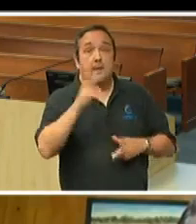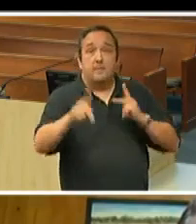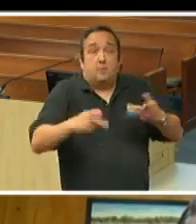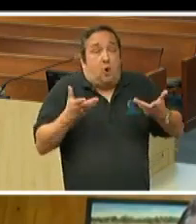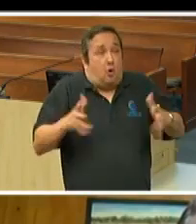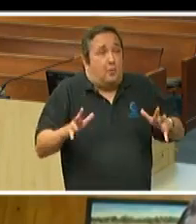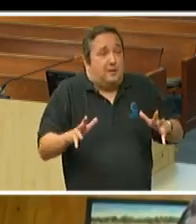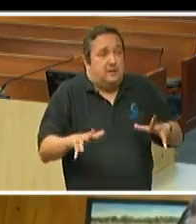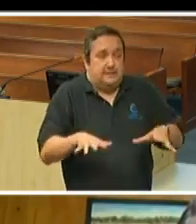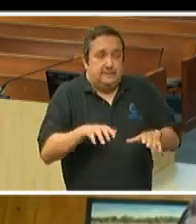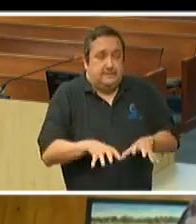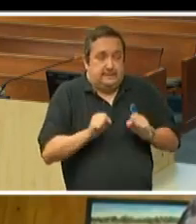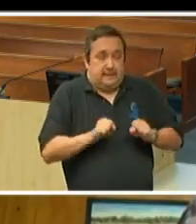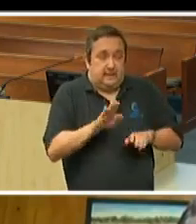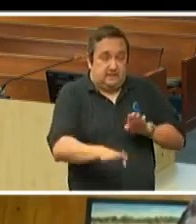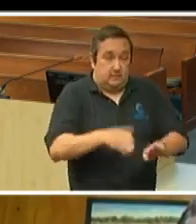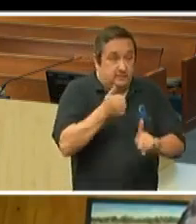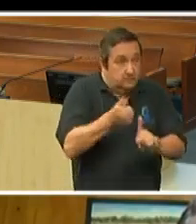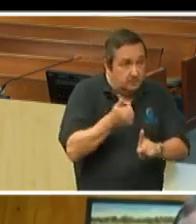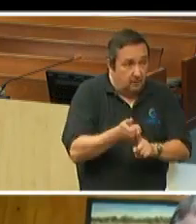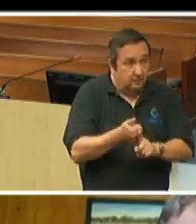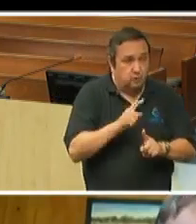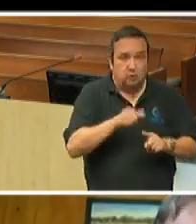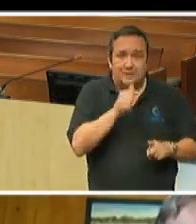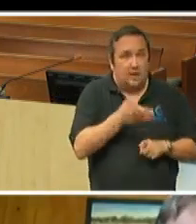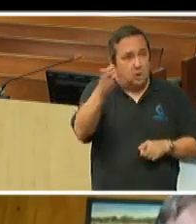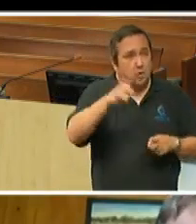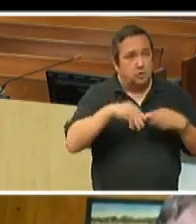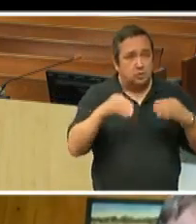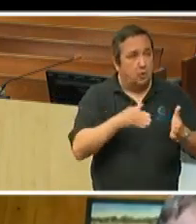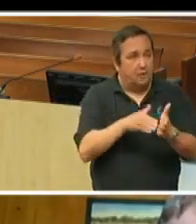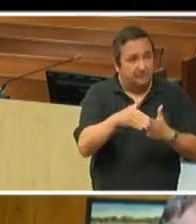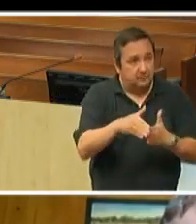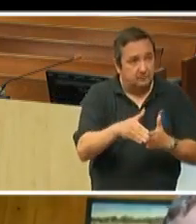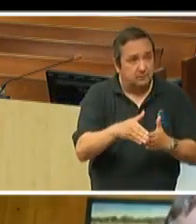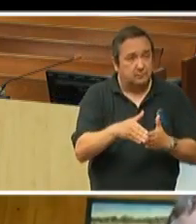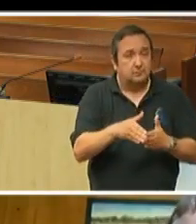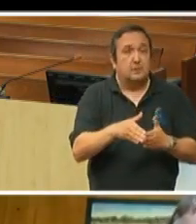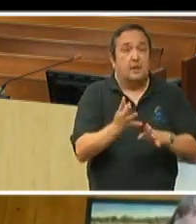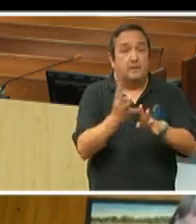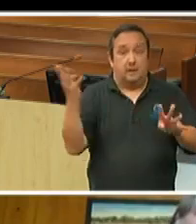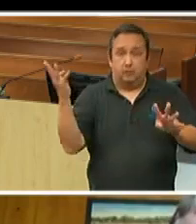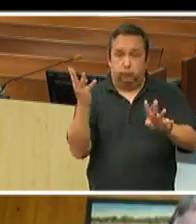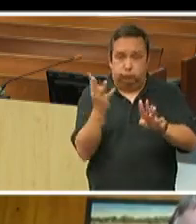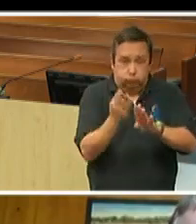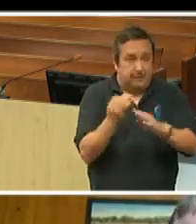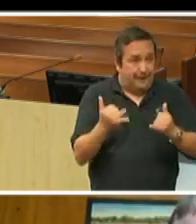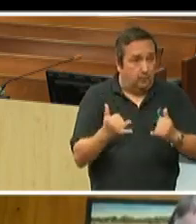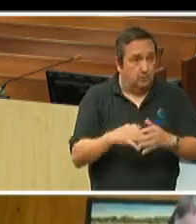already taking steps to not go to the store as often. And the fact that the lines are so short,